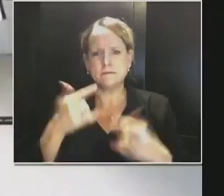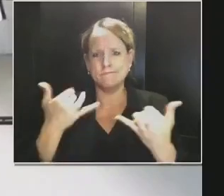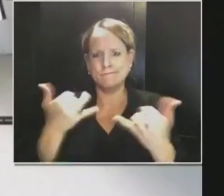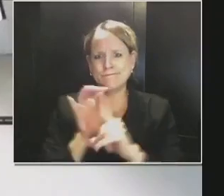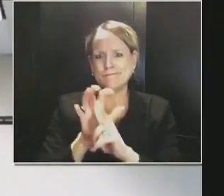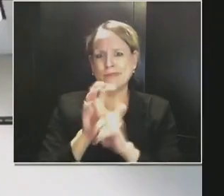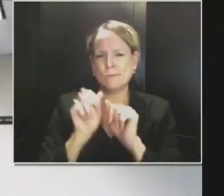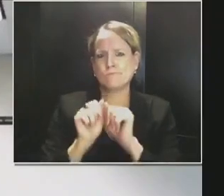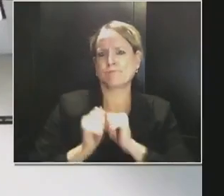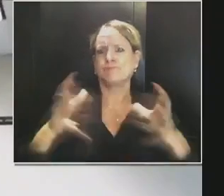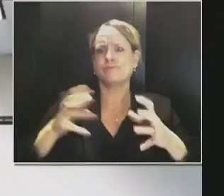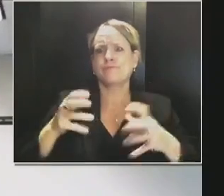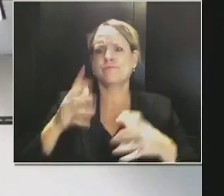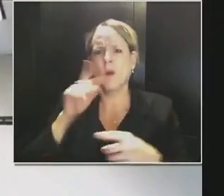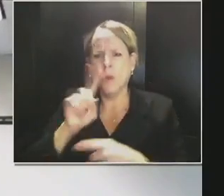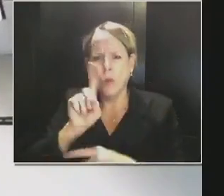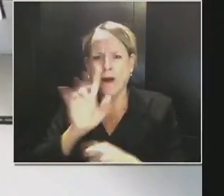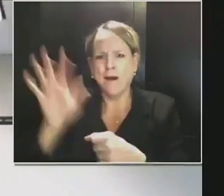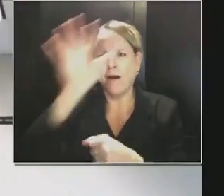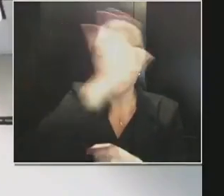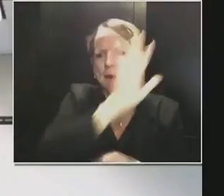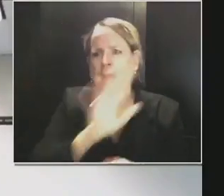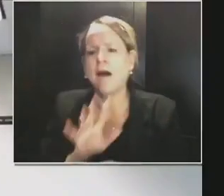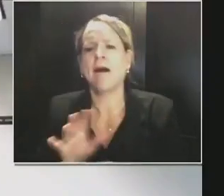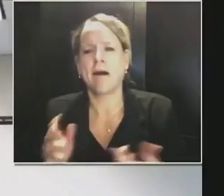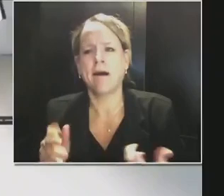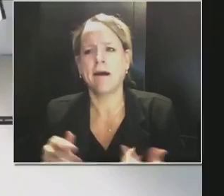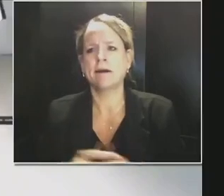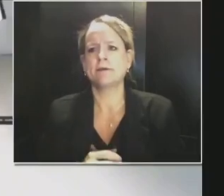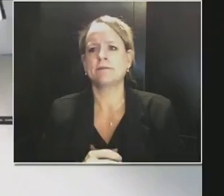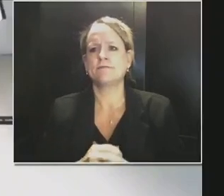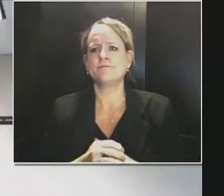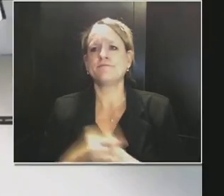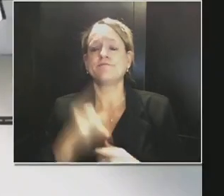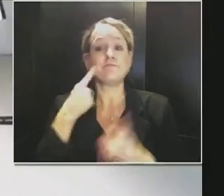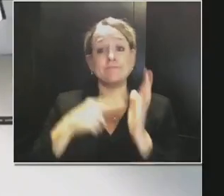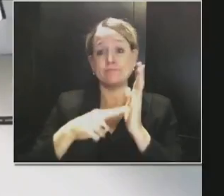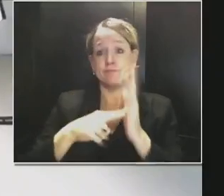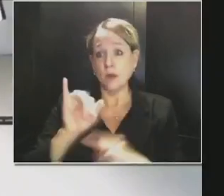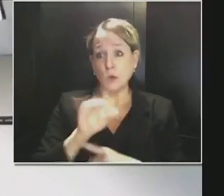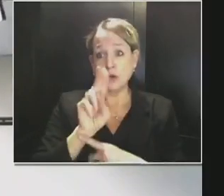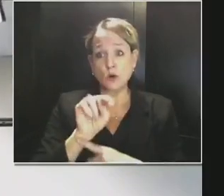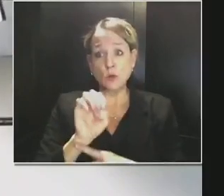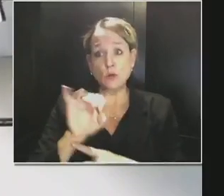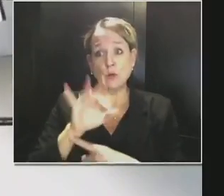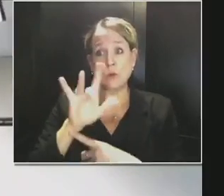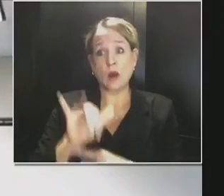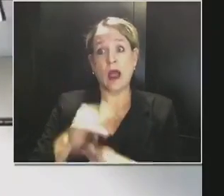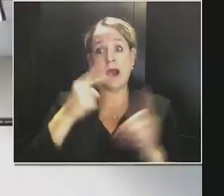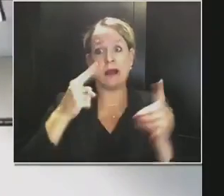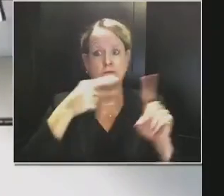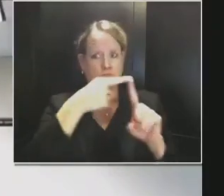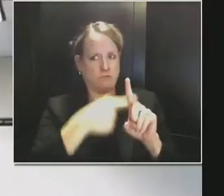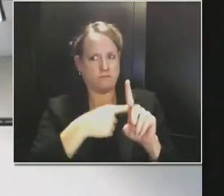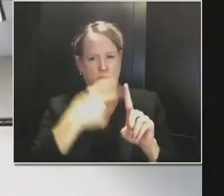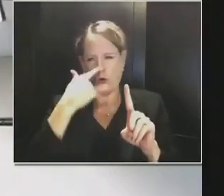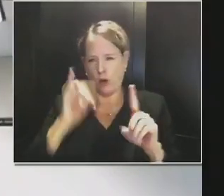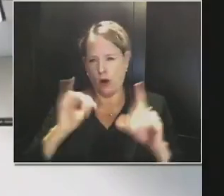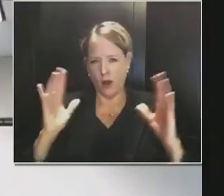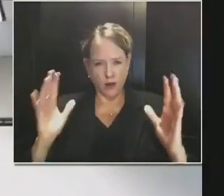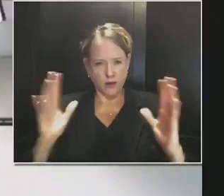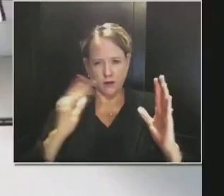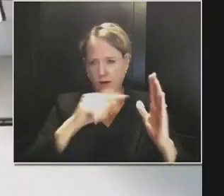raised issues that led to the face covering order issued by Governor Evers last week. And